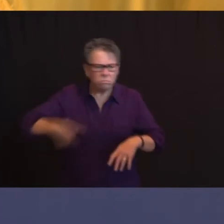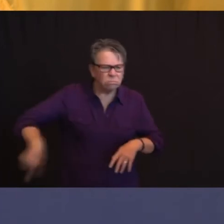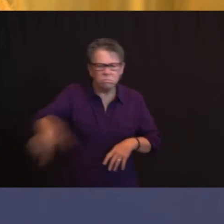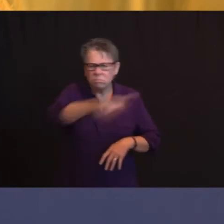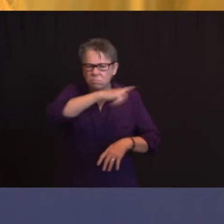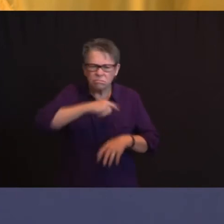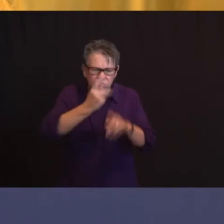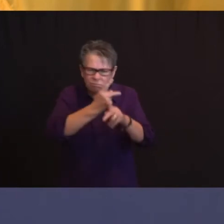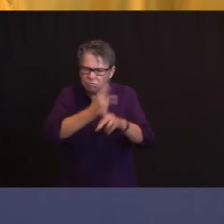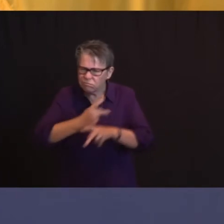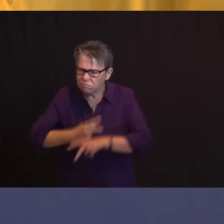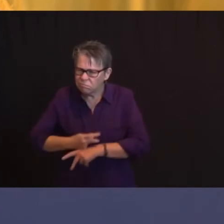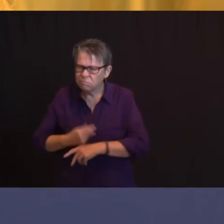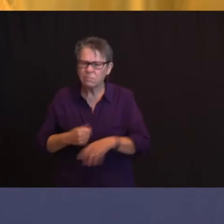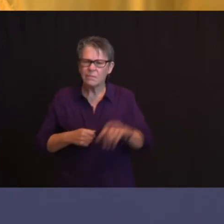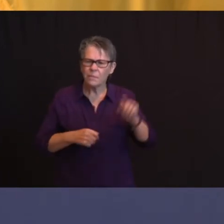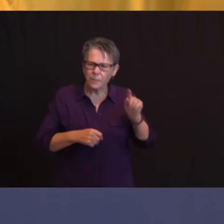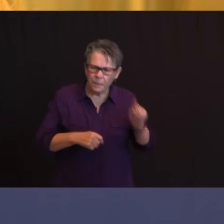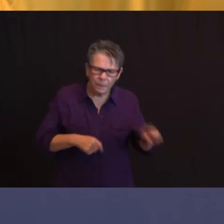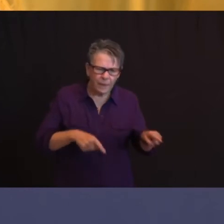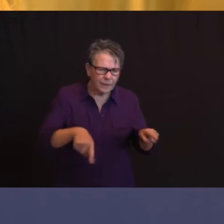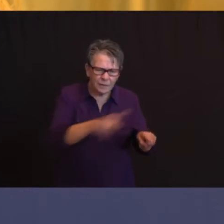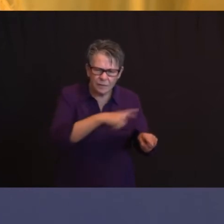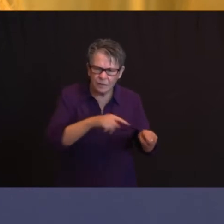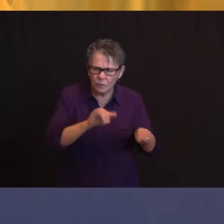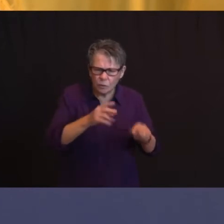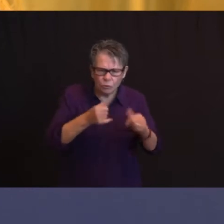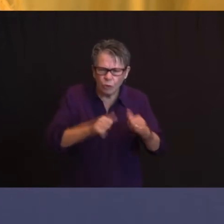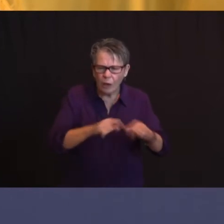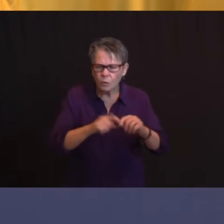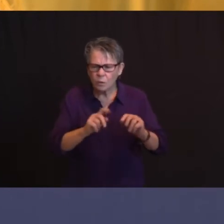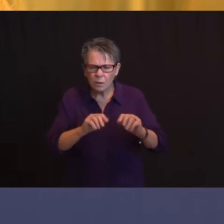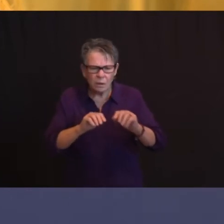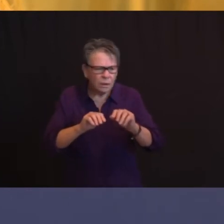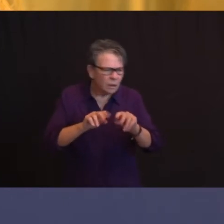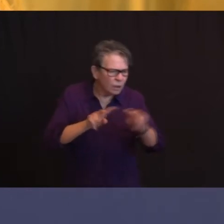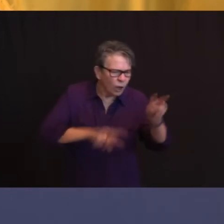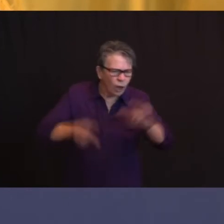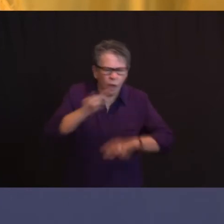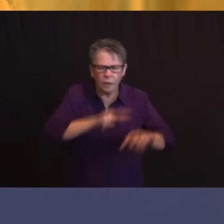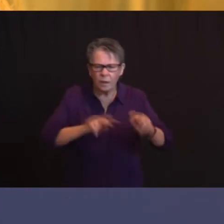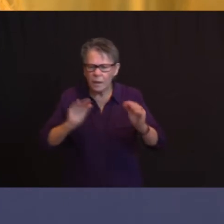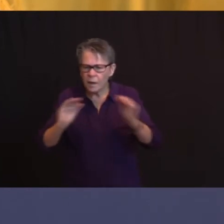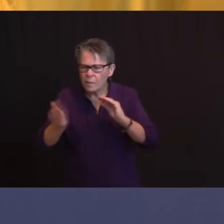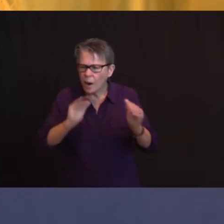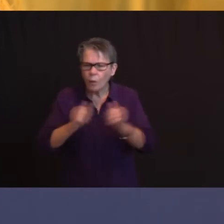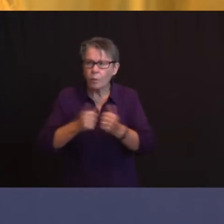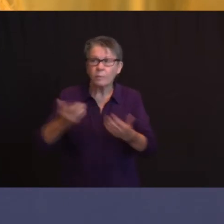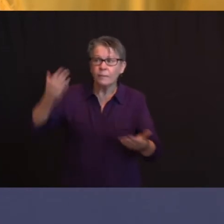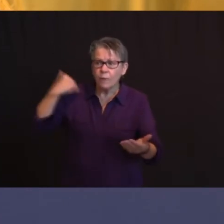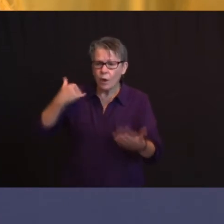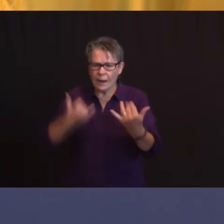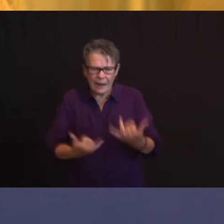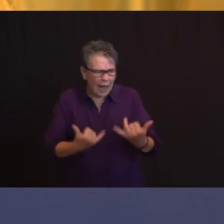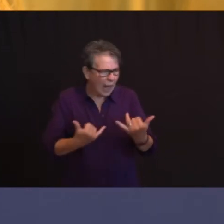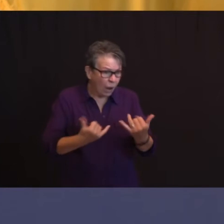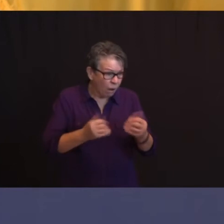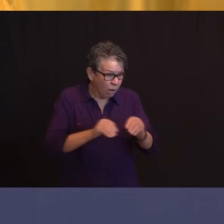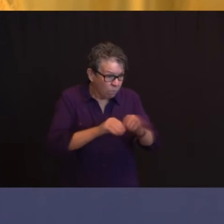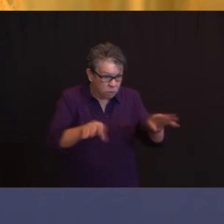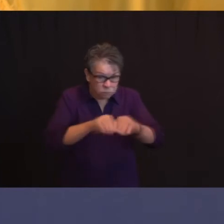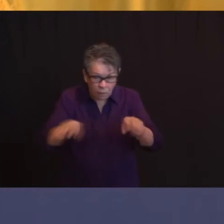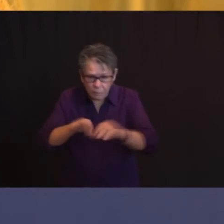to match our step up against where we're seeing it. So restricting indoor capacity is a big one, by example.